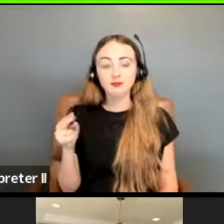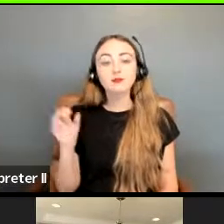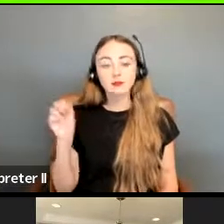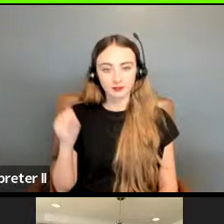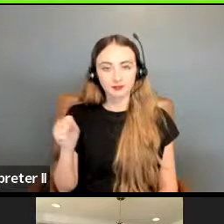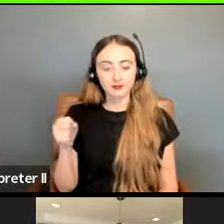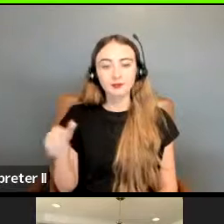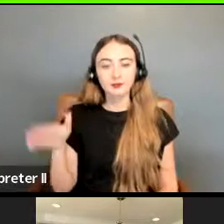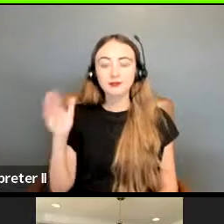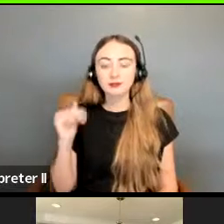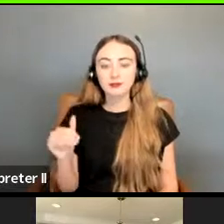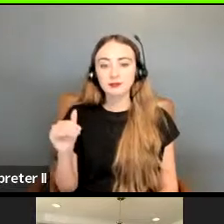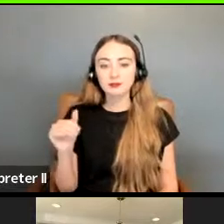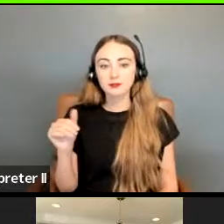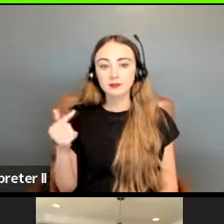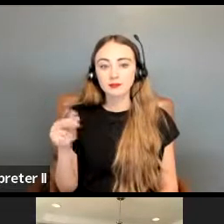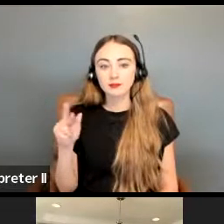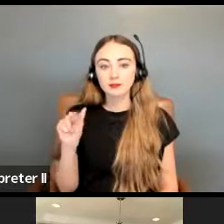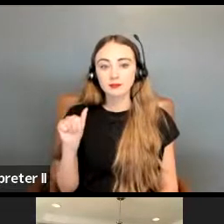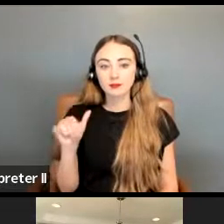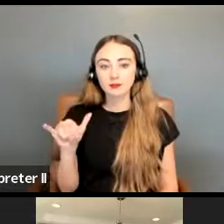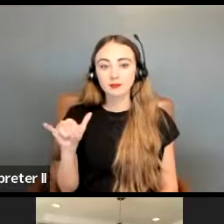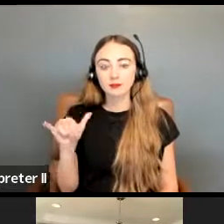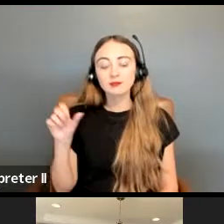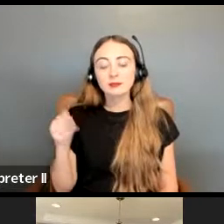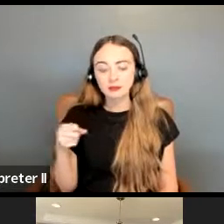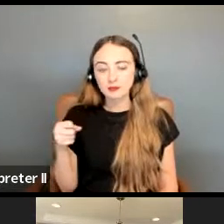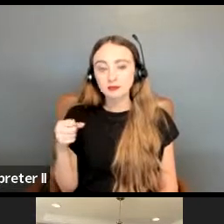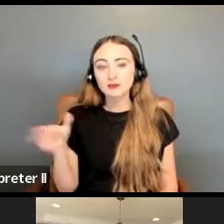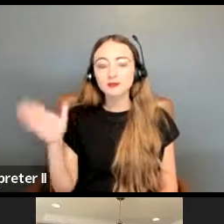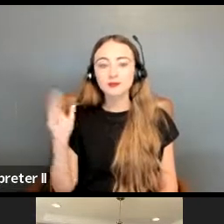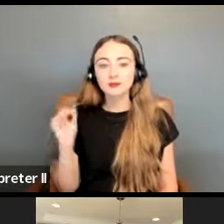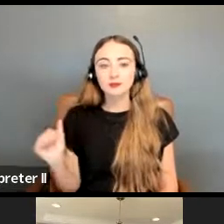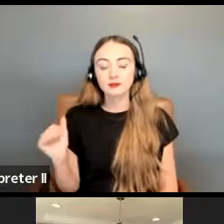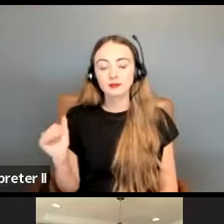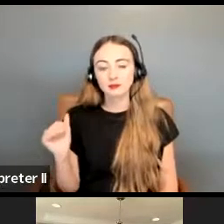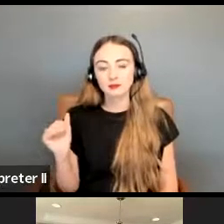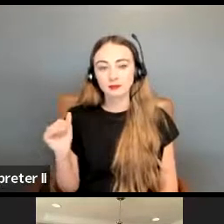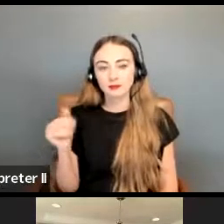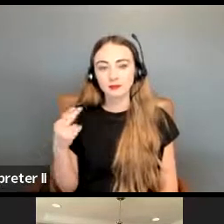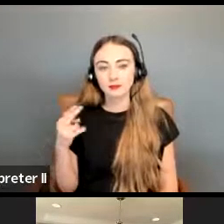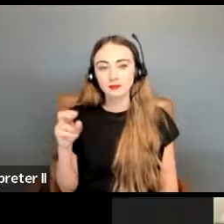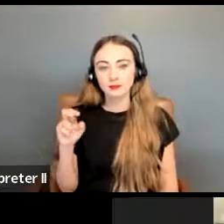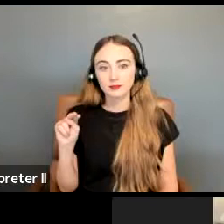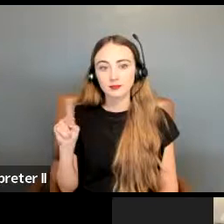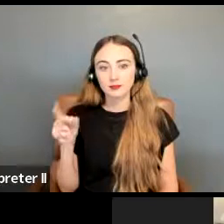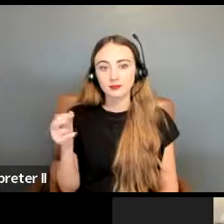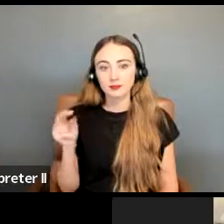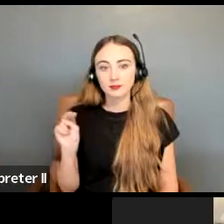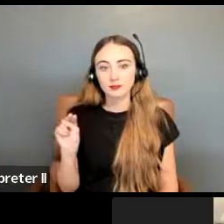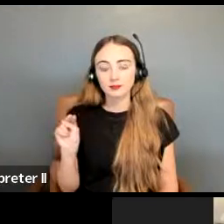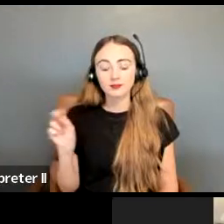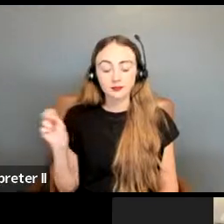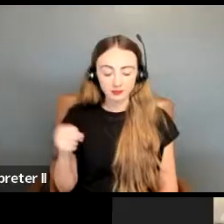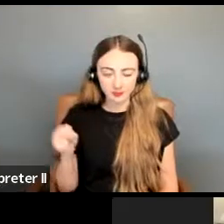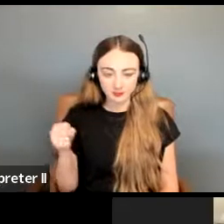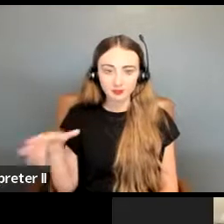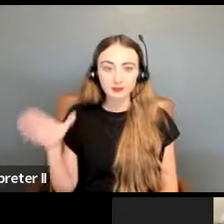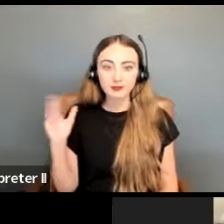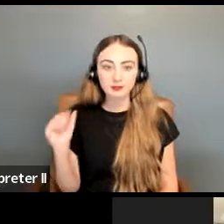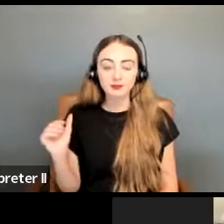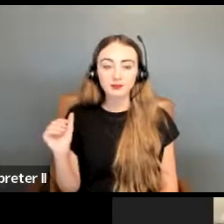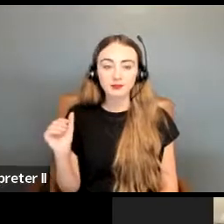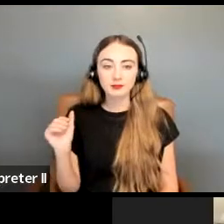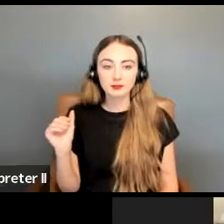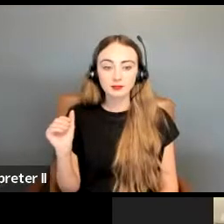Che votes yes. Councilmember Gray? Yes. Councilmember Gray votes yes. Councilmember Henderson? Yes. Councilmember